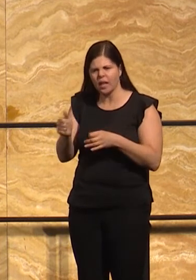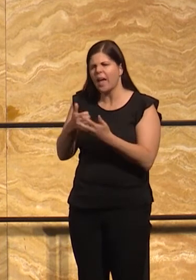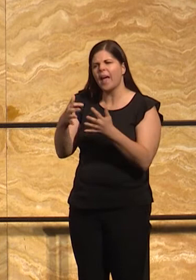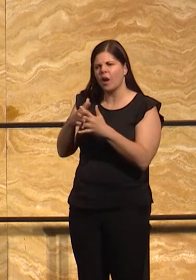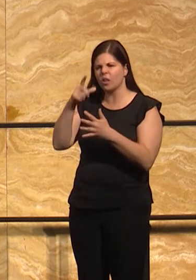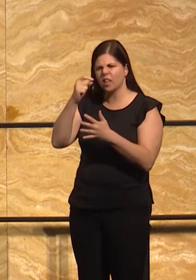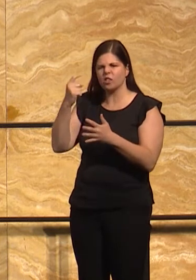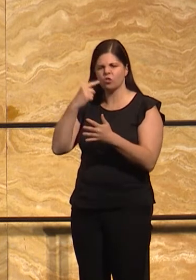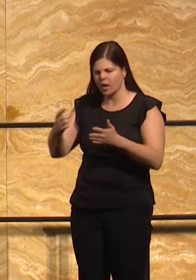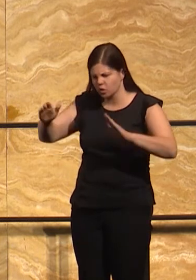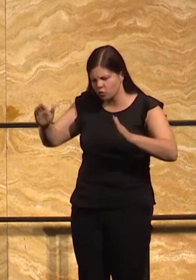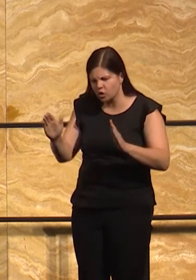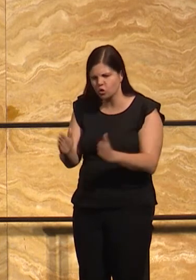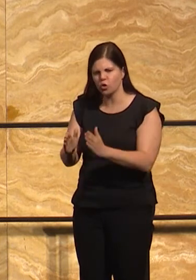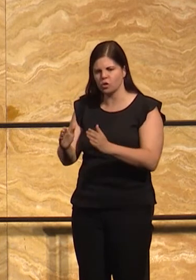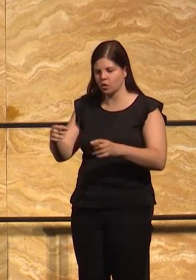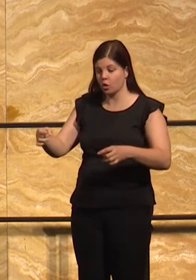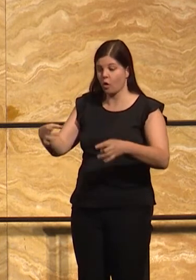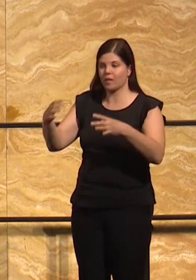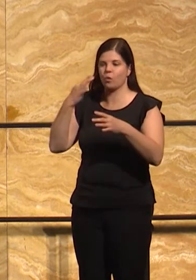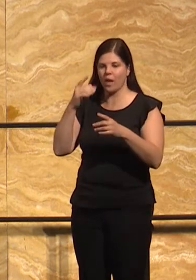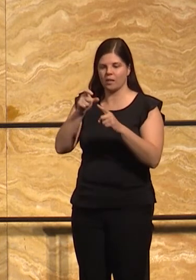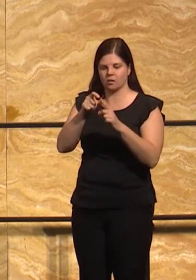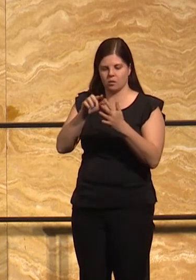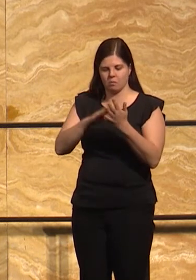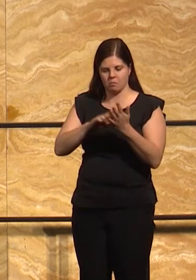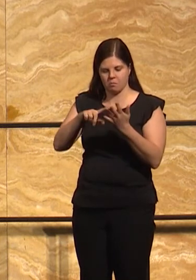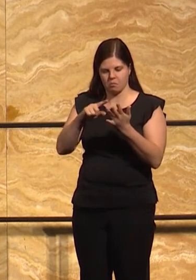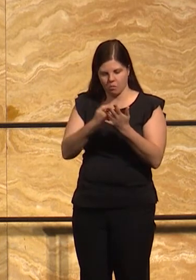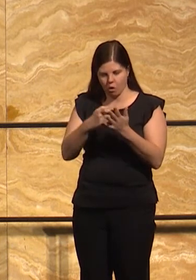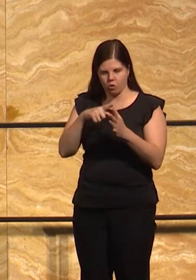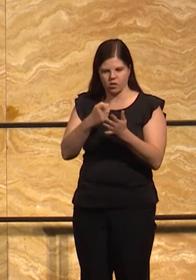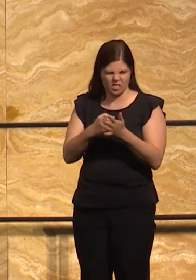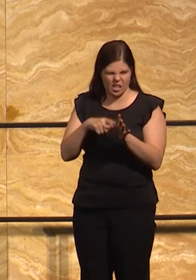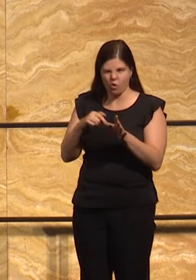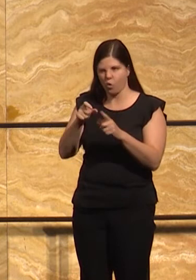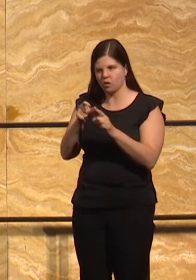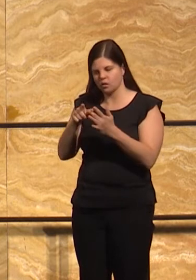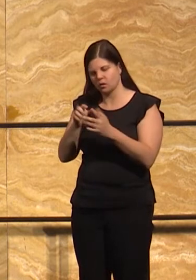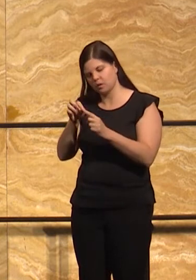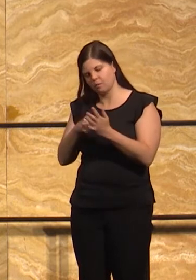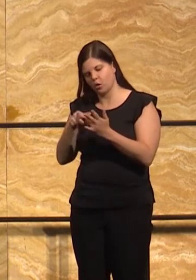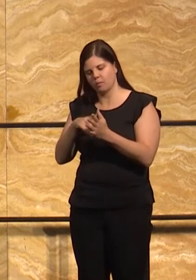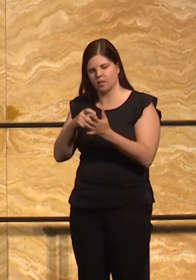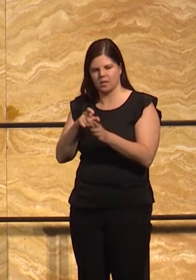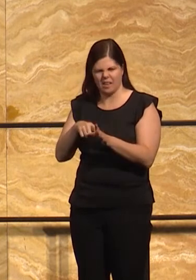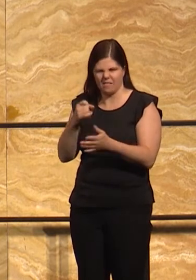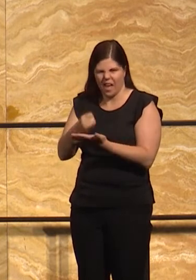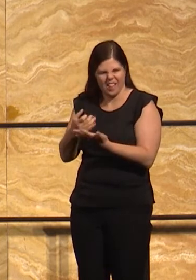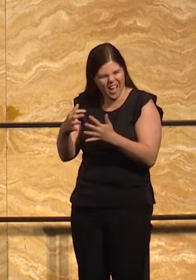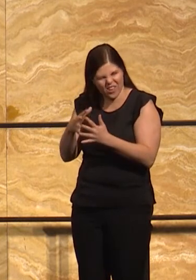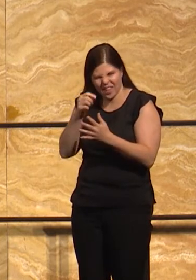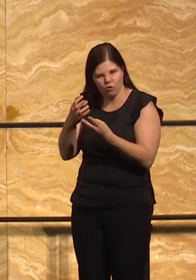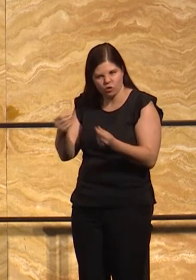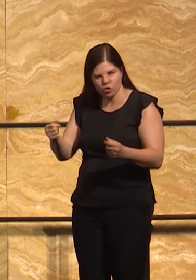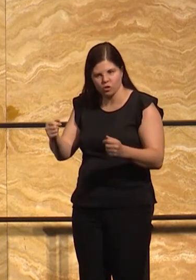where democracy and diplomacy fail? Yeah, you know, authoritarian governments, it